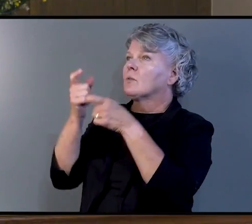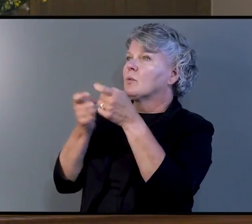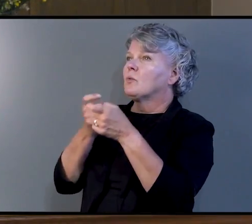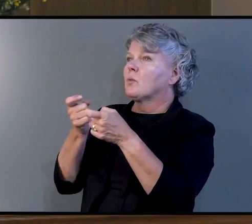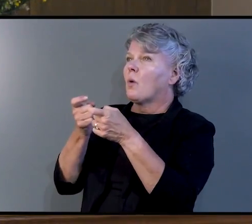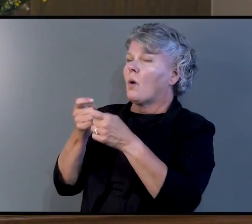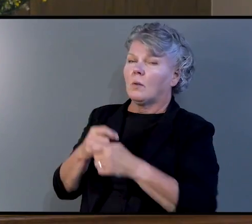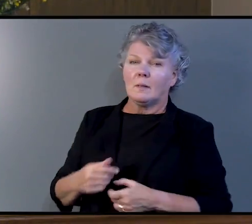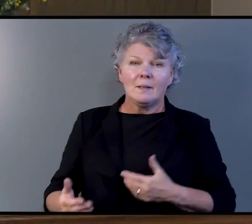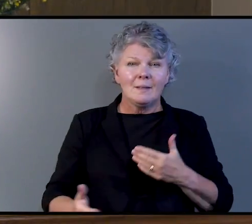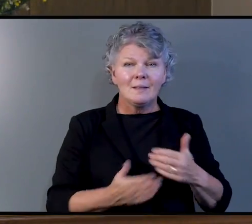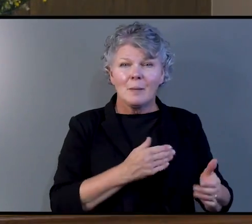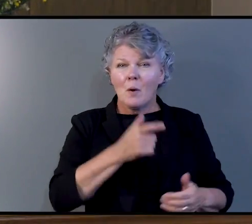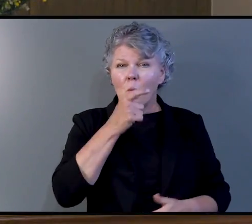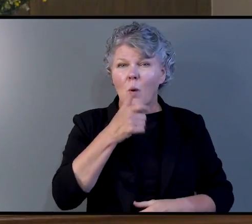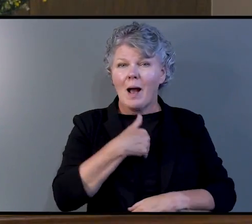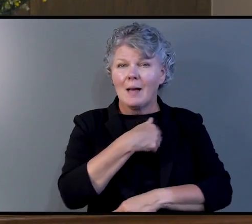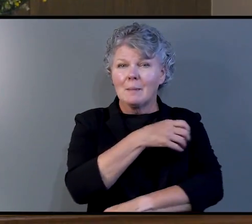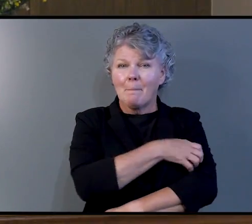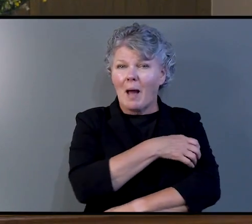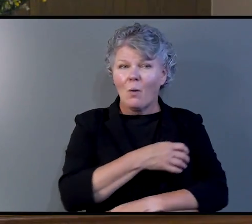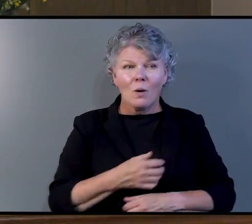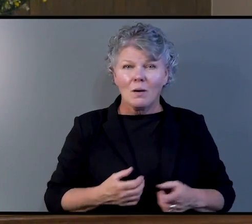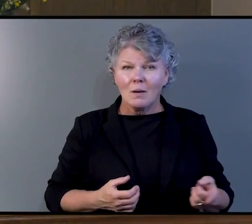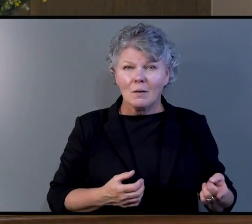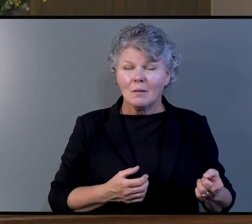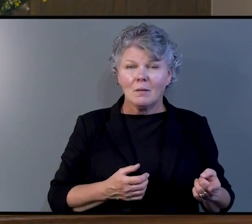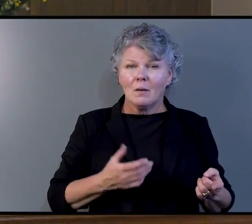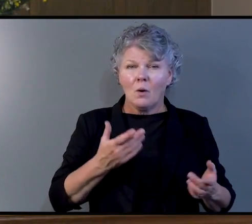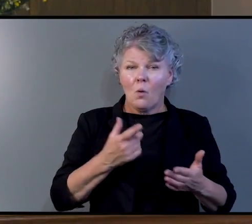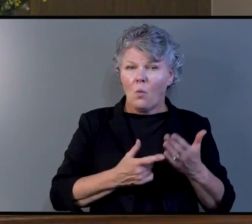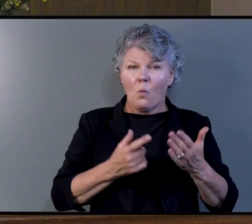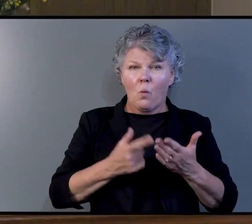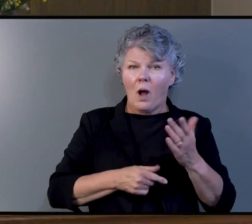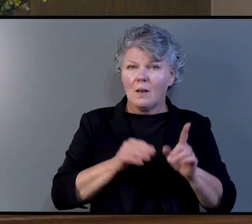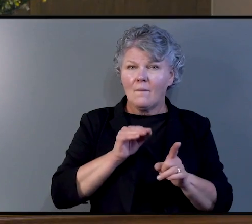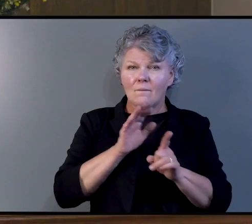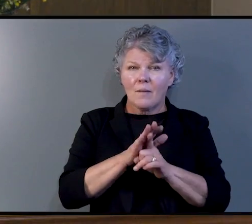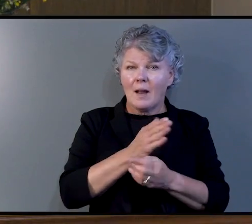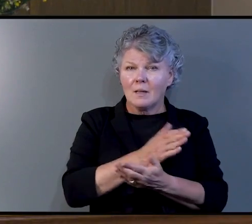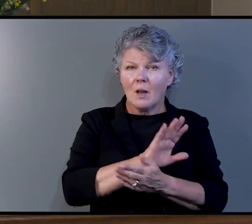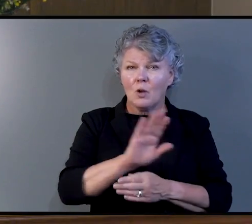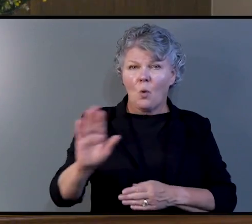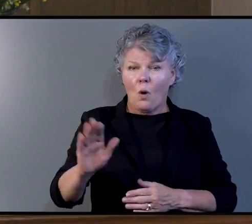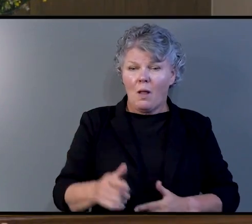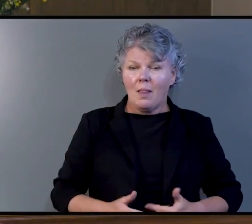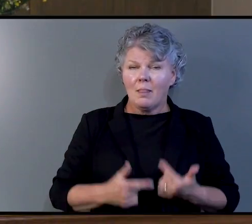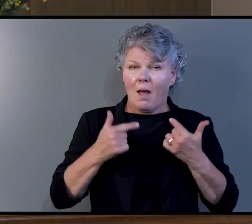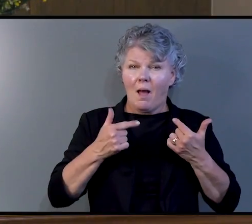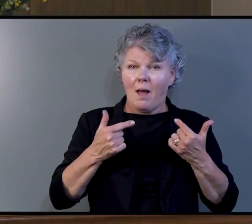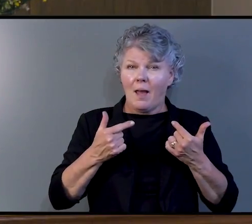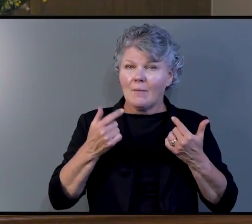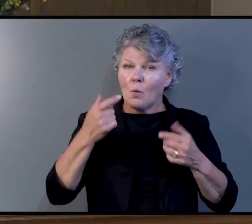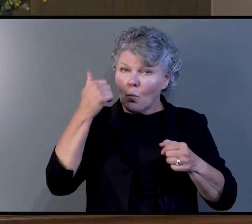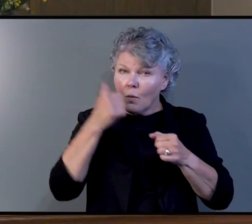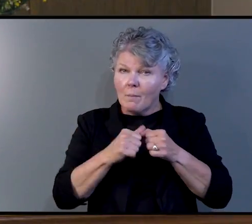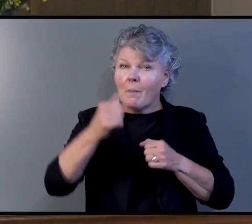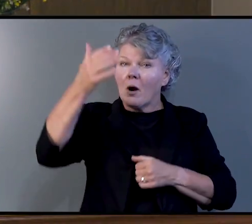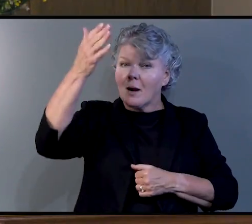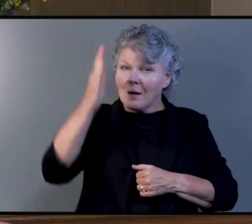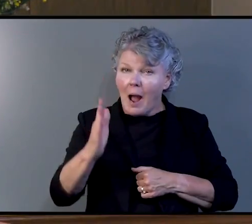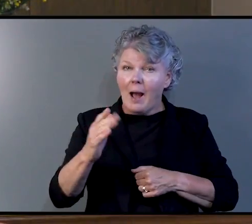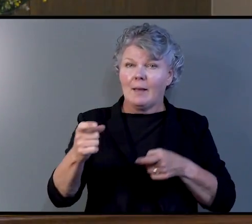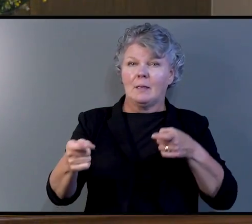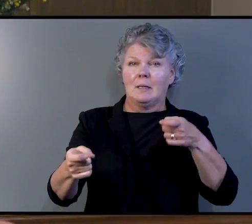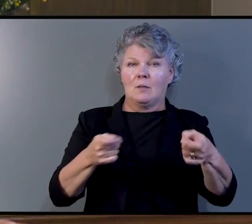of who is in power, regardless of what is affecting you, regardless of your situation in life, God is in control.